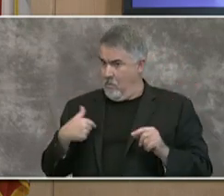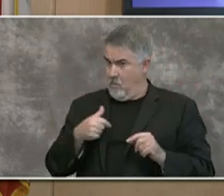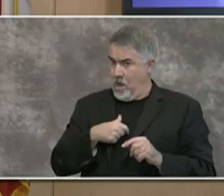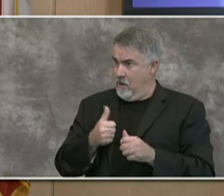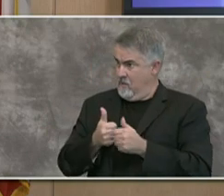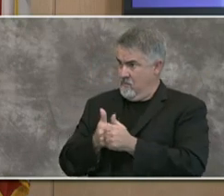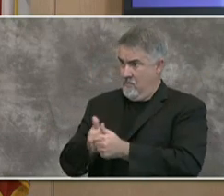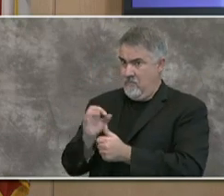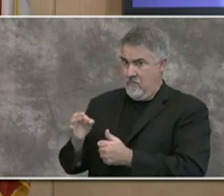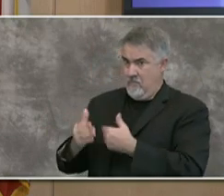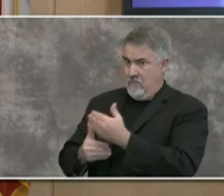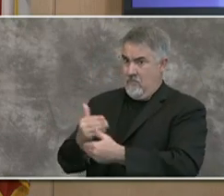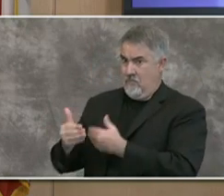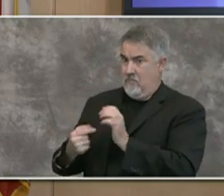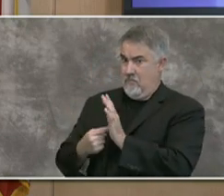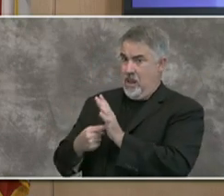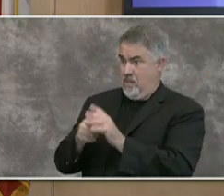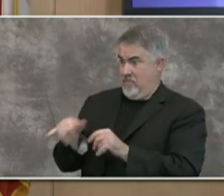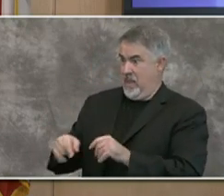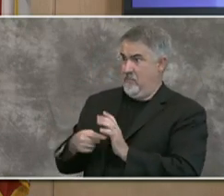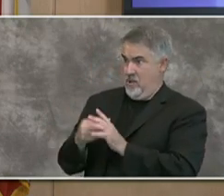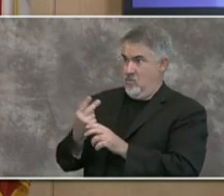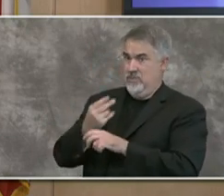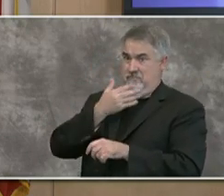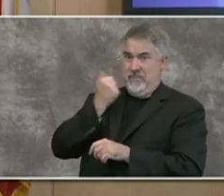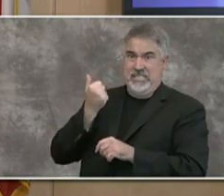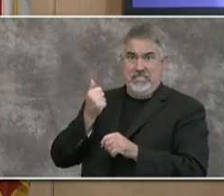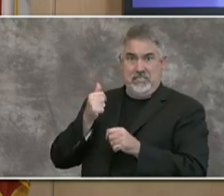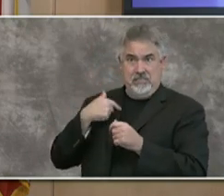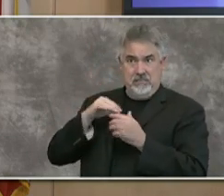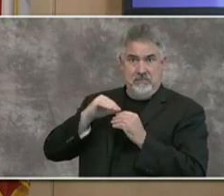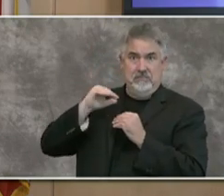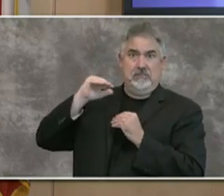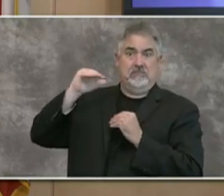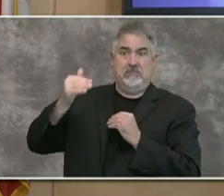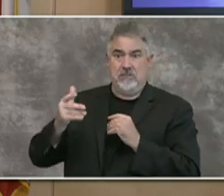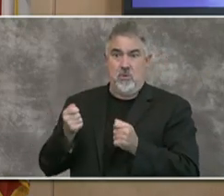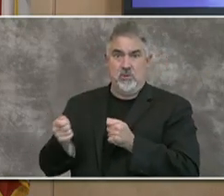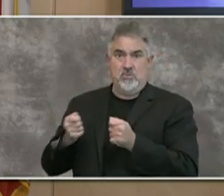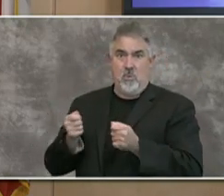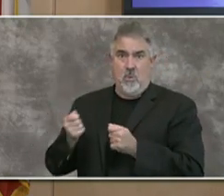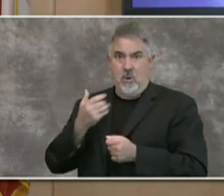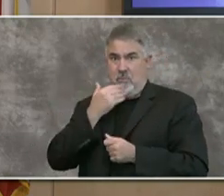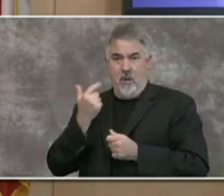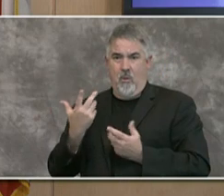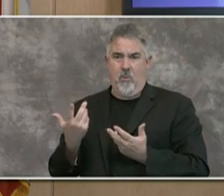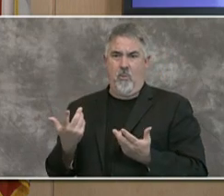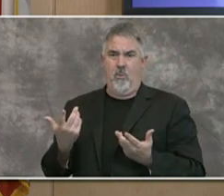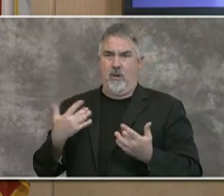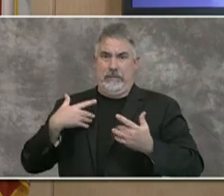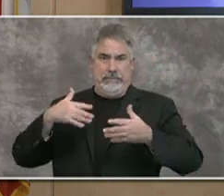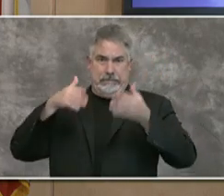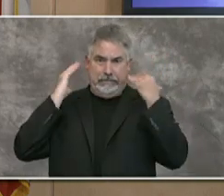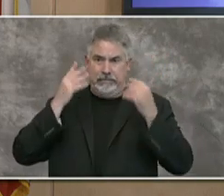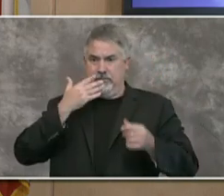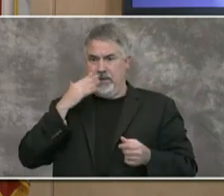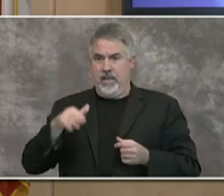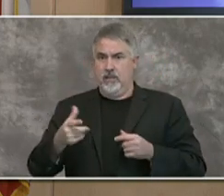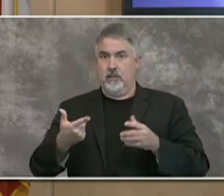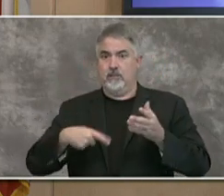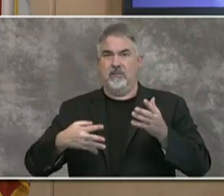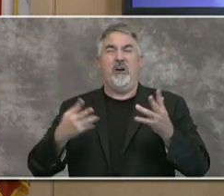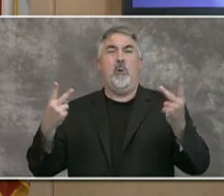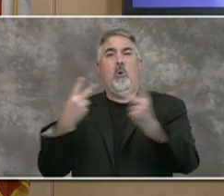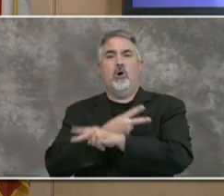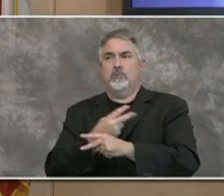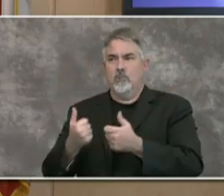the last that model, our healthcare system would be overwhelmed in 4 weeks from now. well, the the chart and the information that was shared